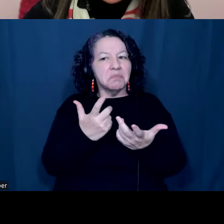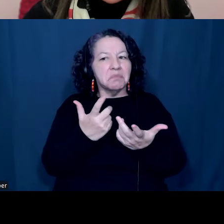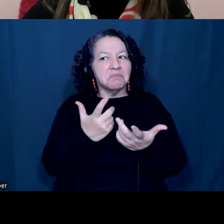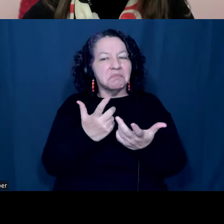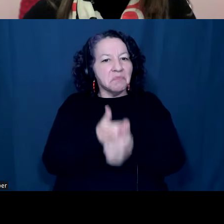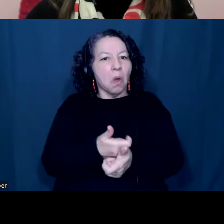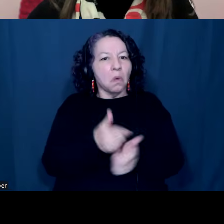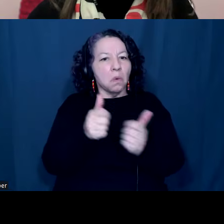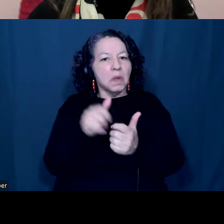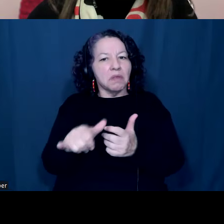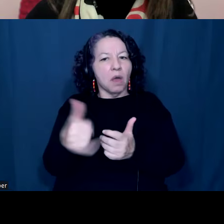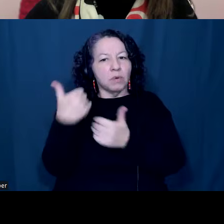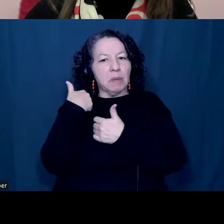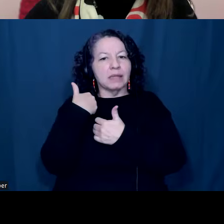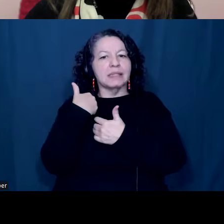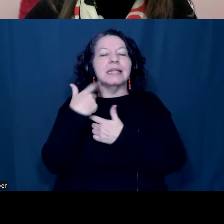it.